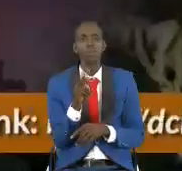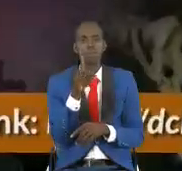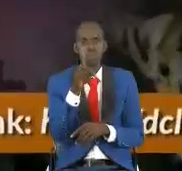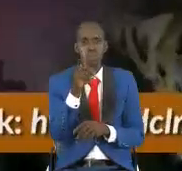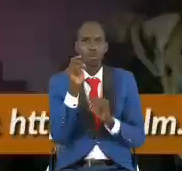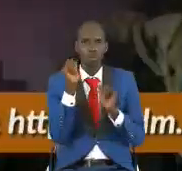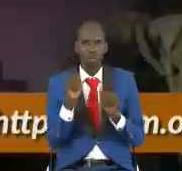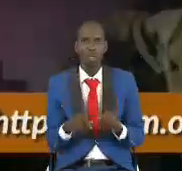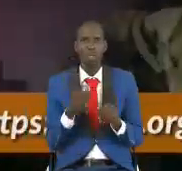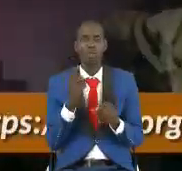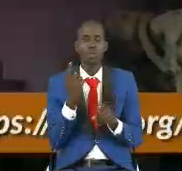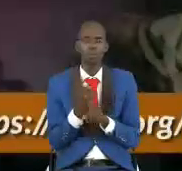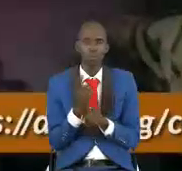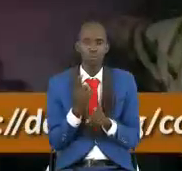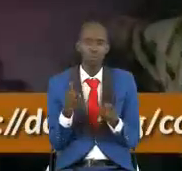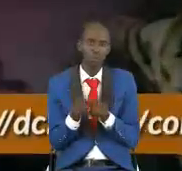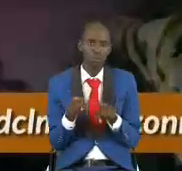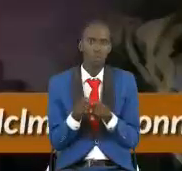is this